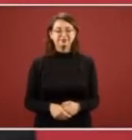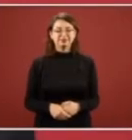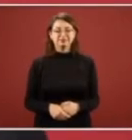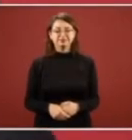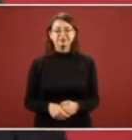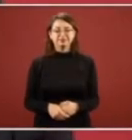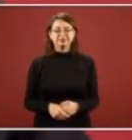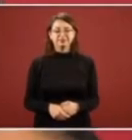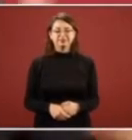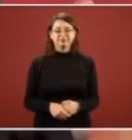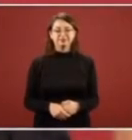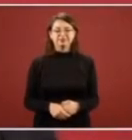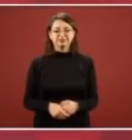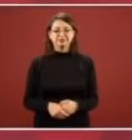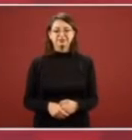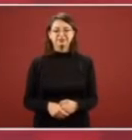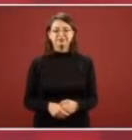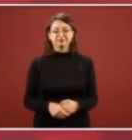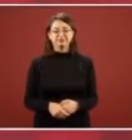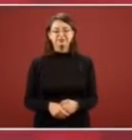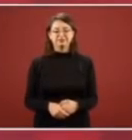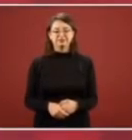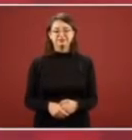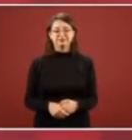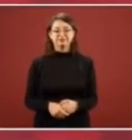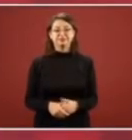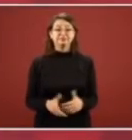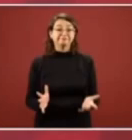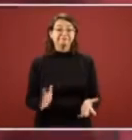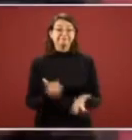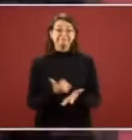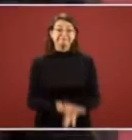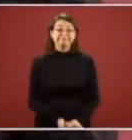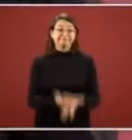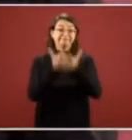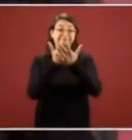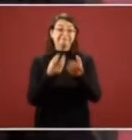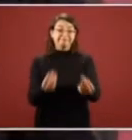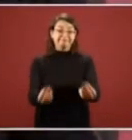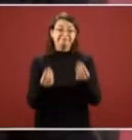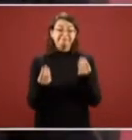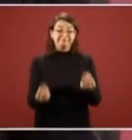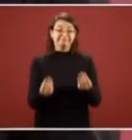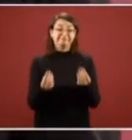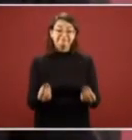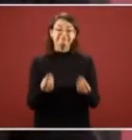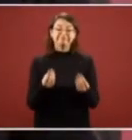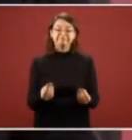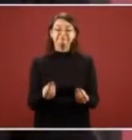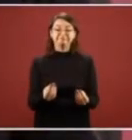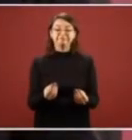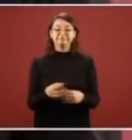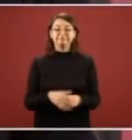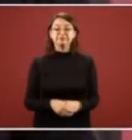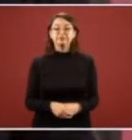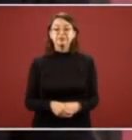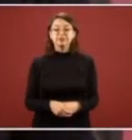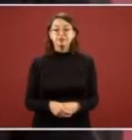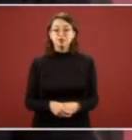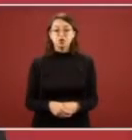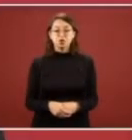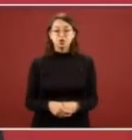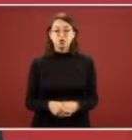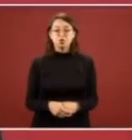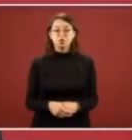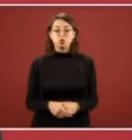Y eso, and this va a ayudar mucho. Will help us a lot. Nada más va a faltar la aprobación. The